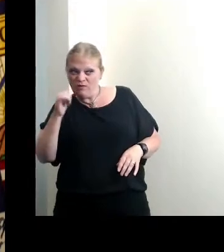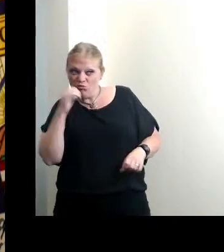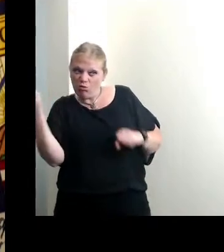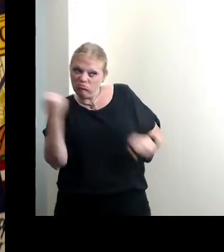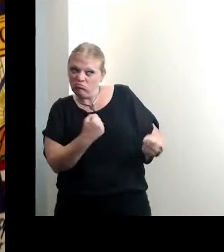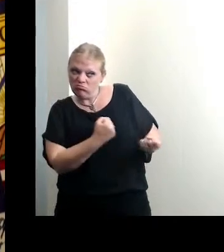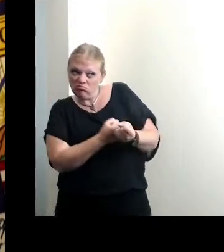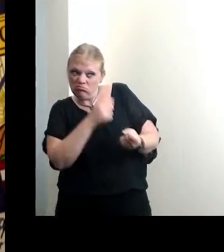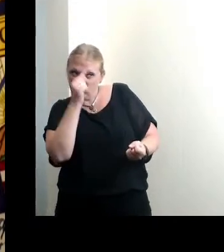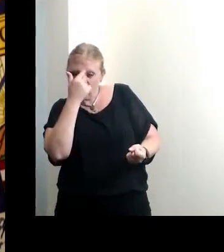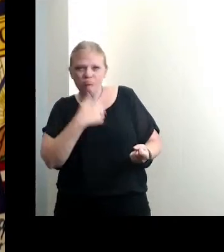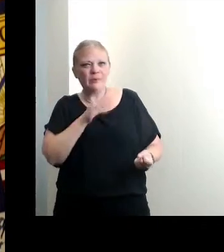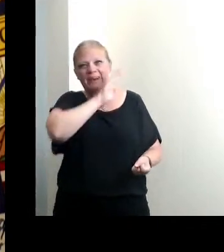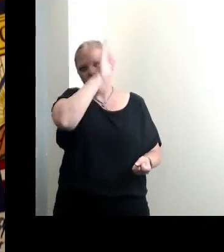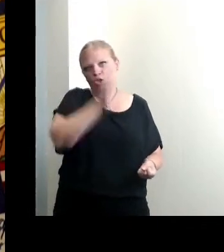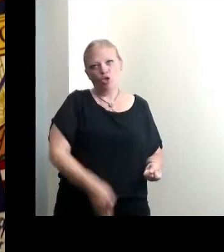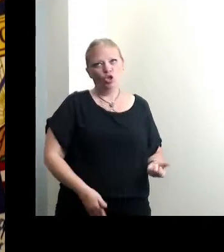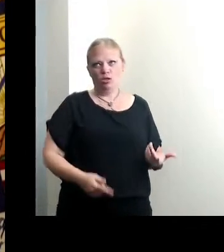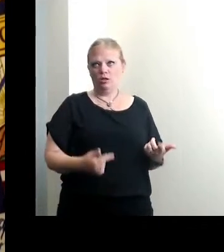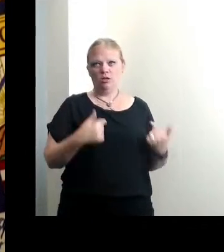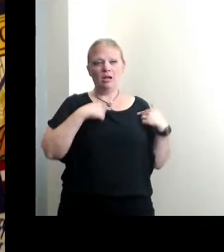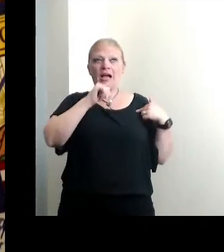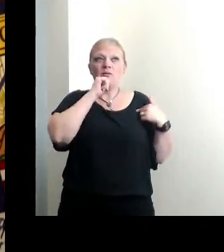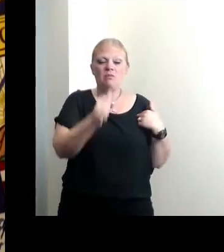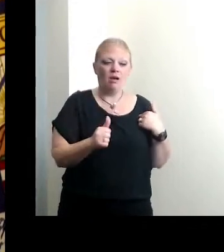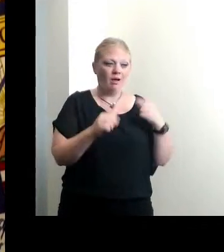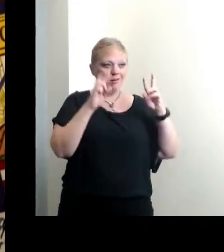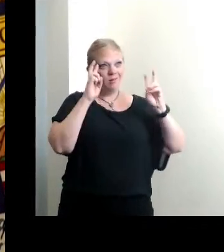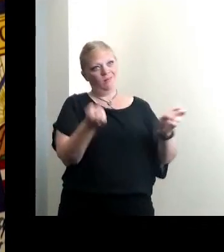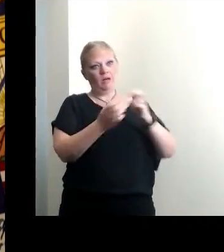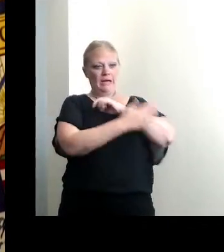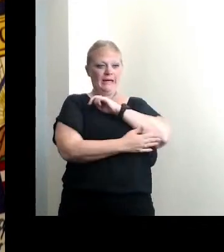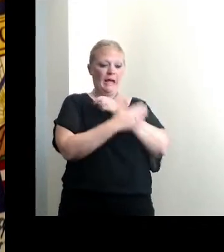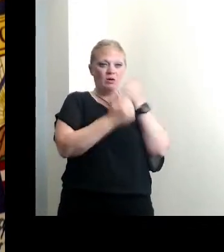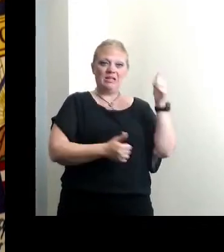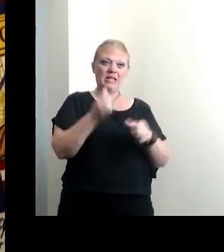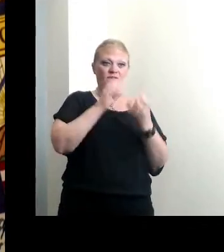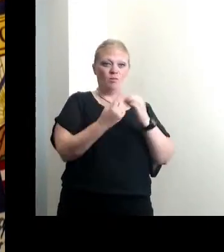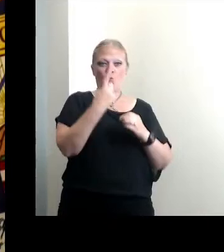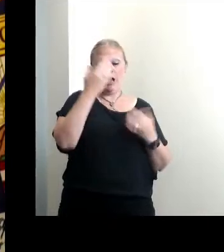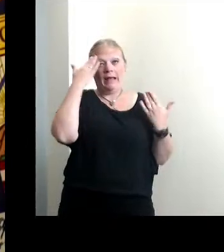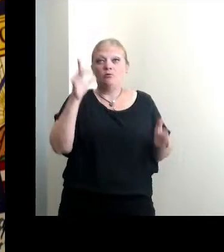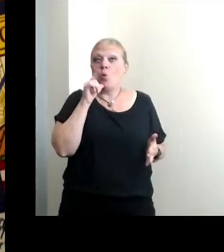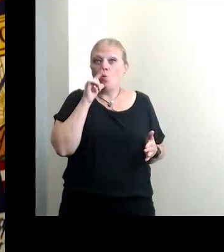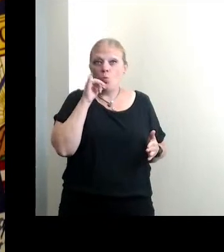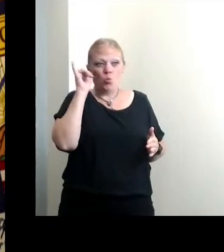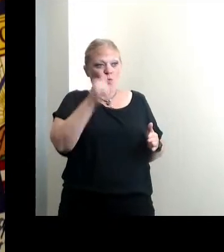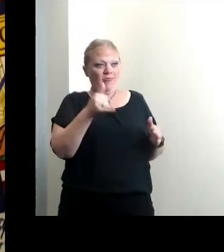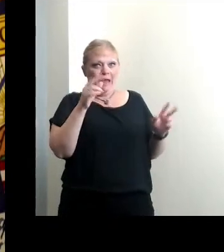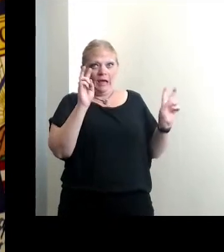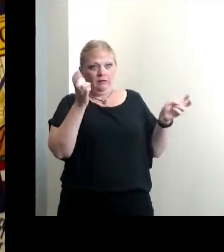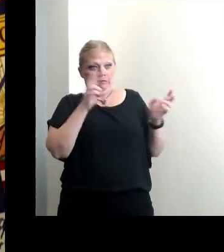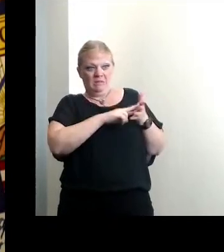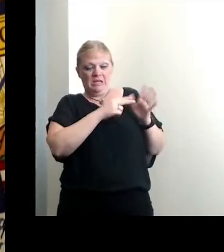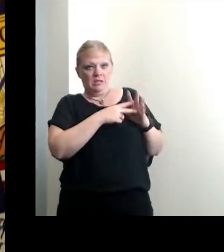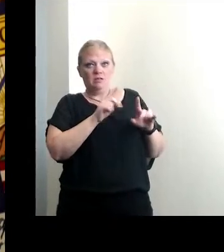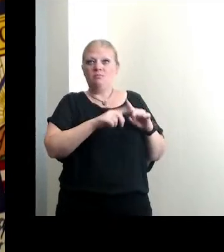for the governor to me. No, I am not County Executive number 1. I don't know who that is, but it wasn't